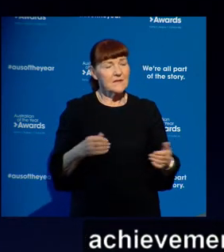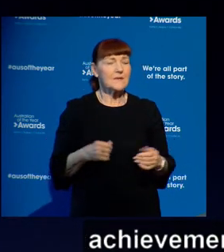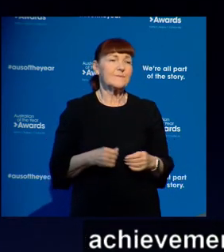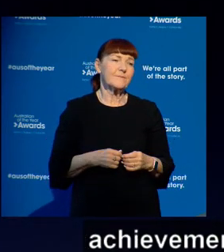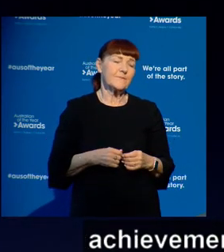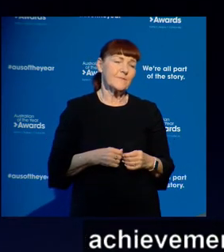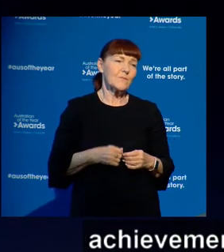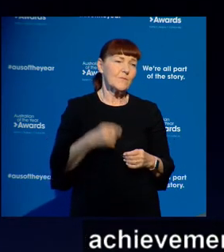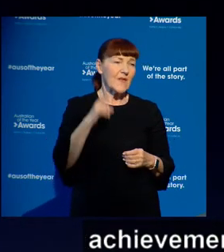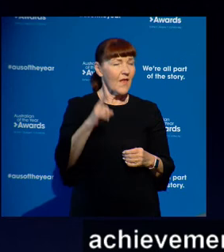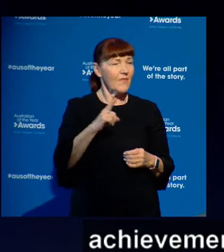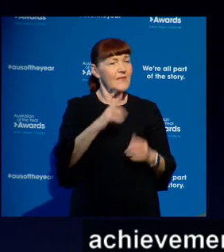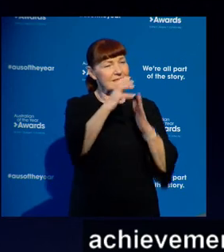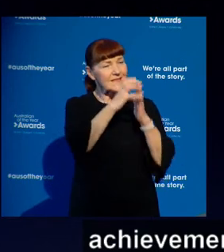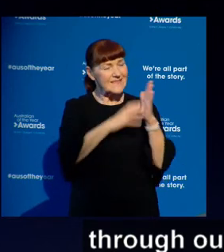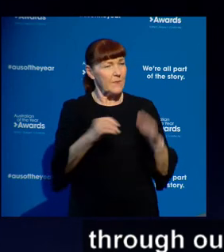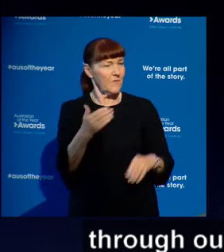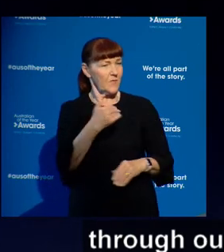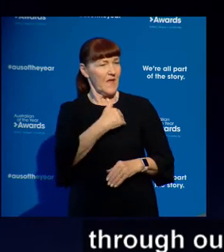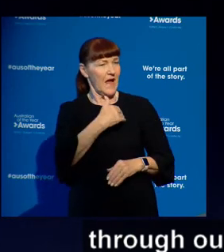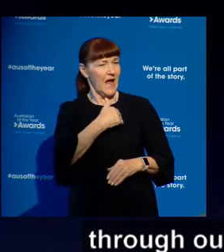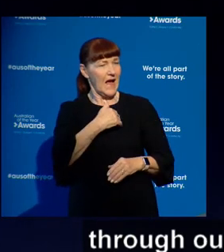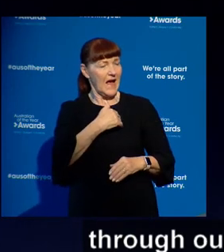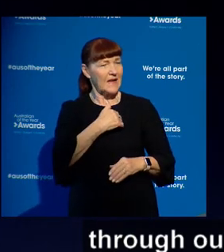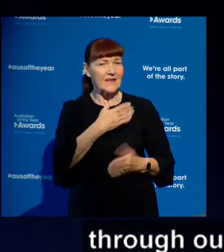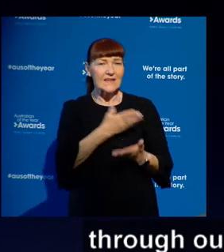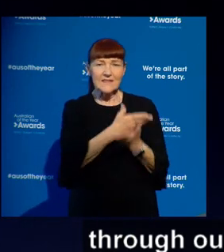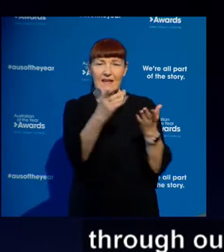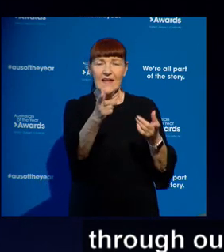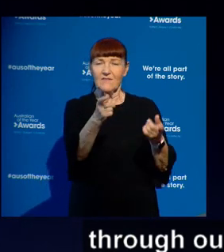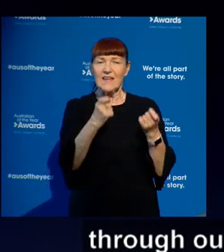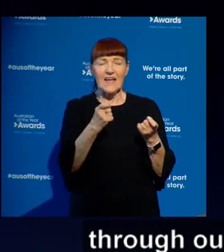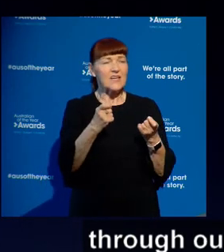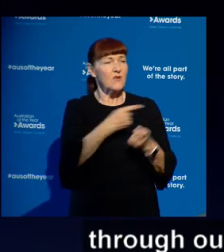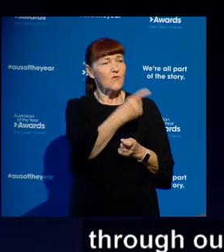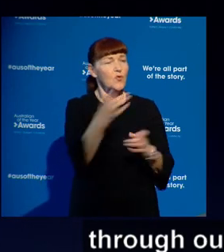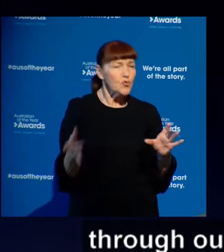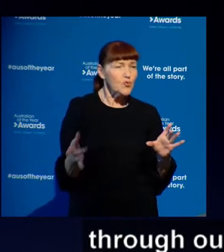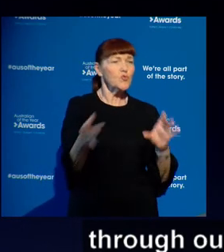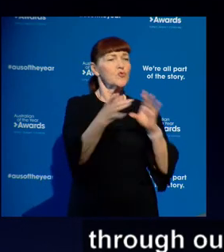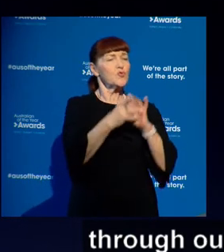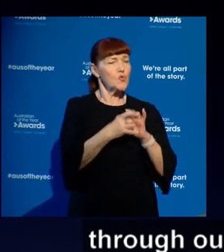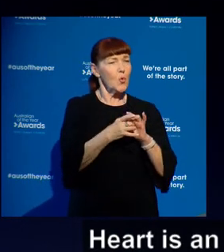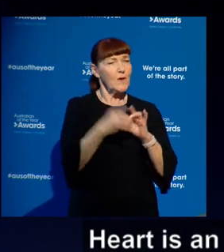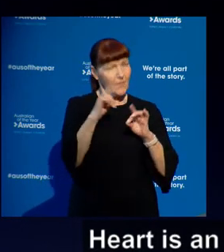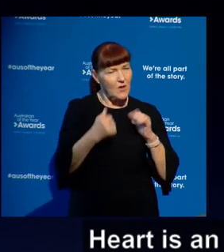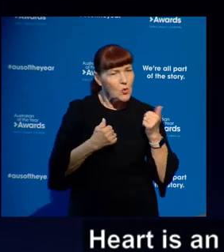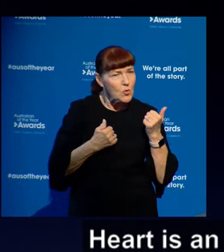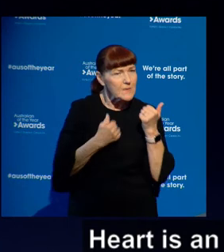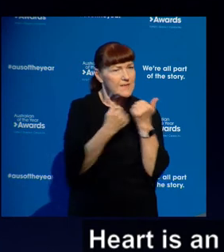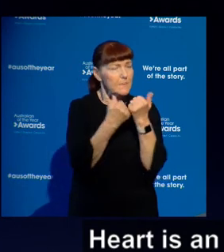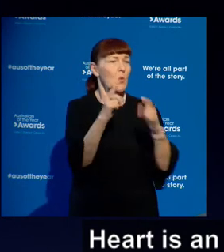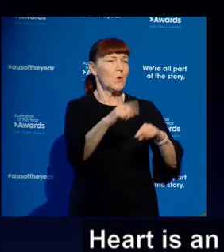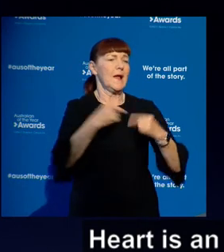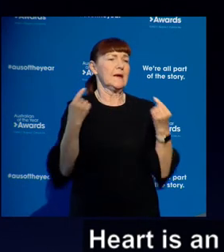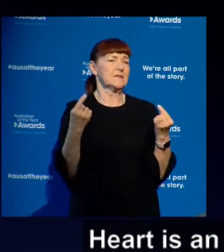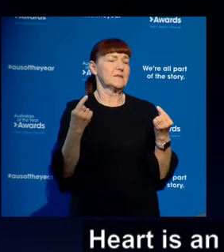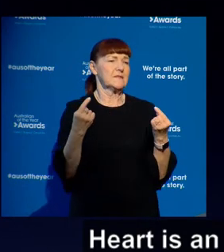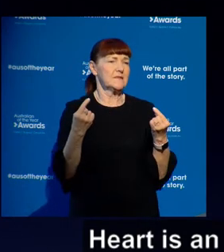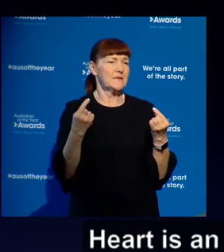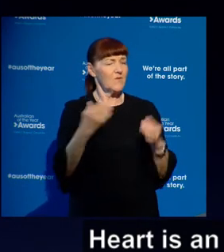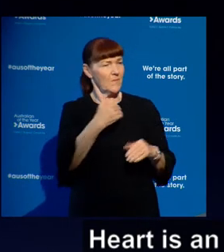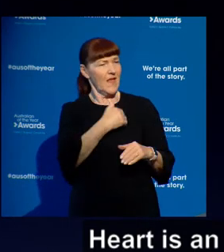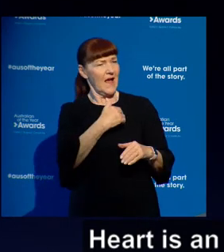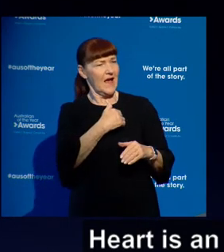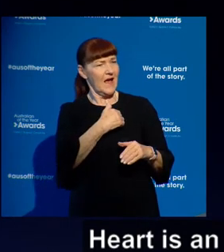Heart is an invitation for you to join with us and tell our government that you support the Uluru Statement from the Heart, that as a